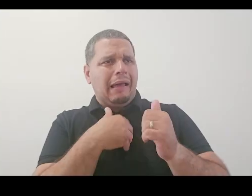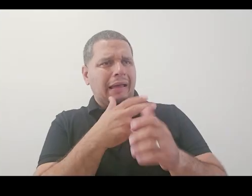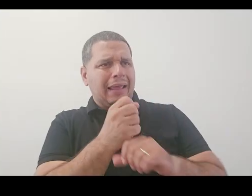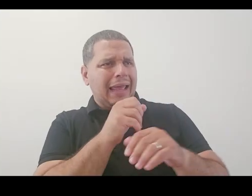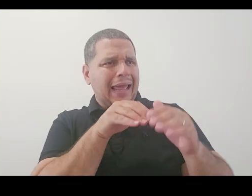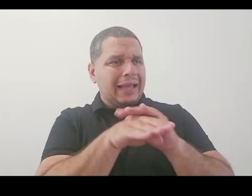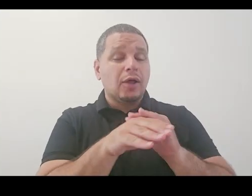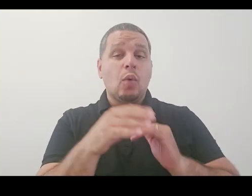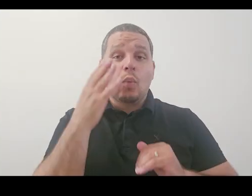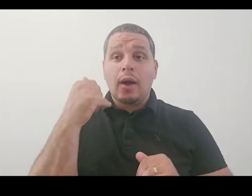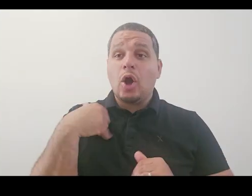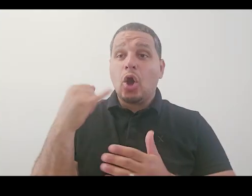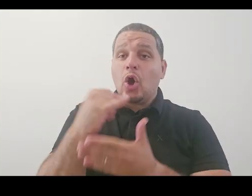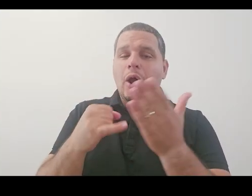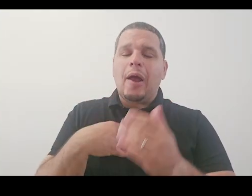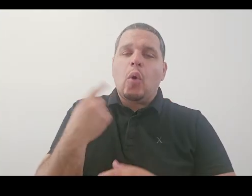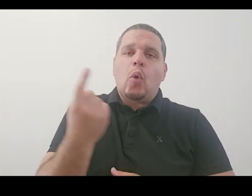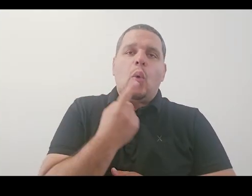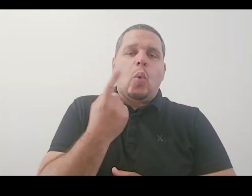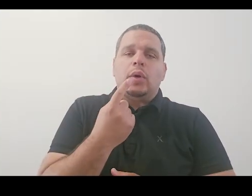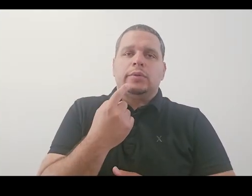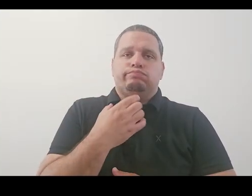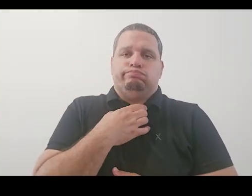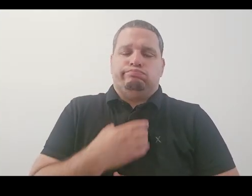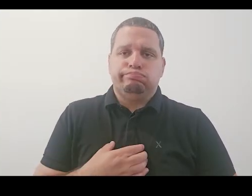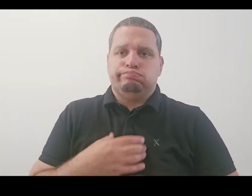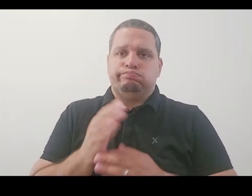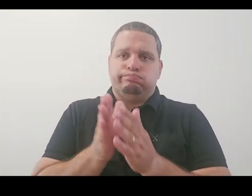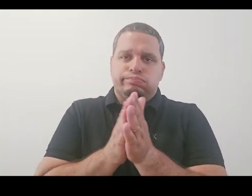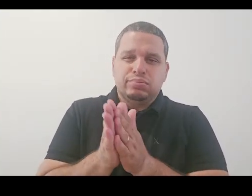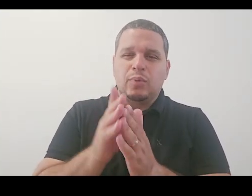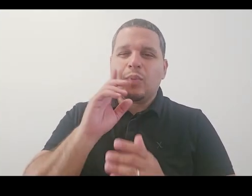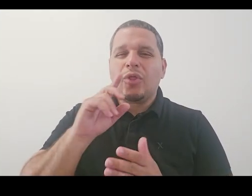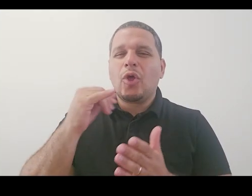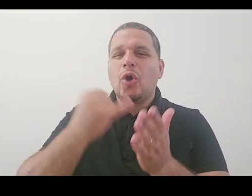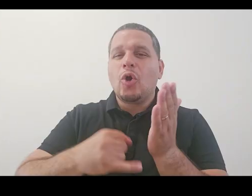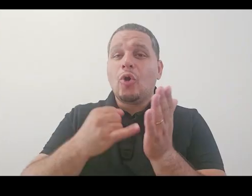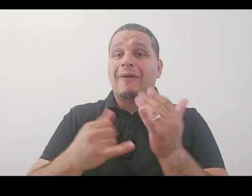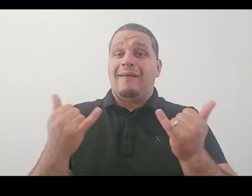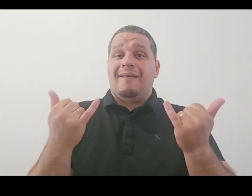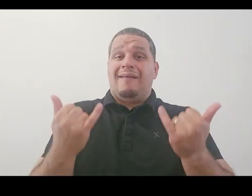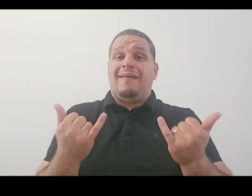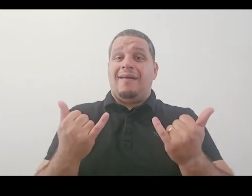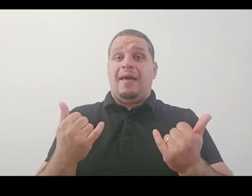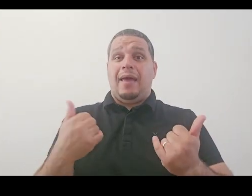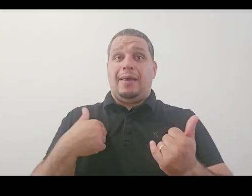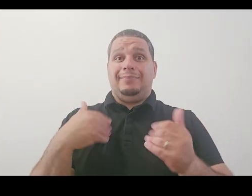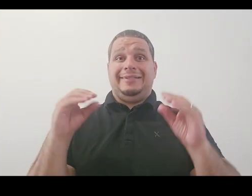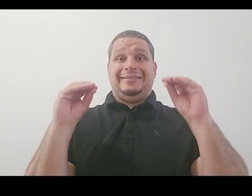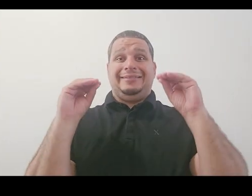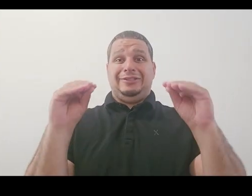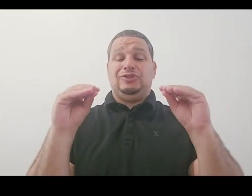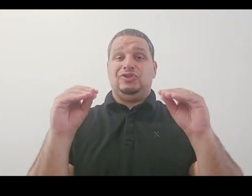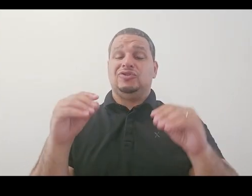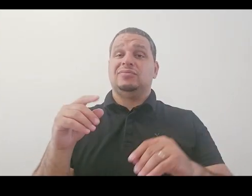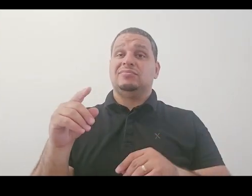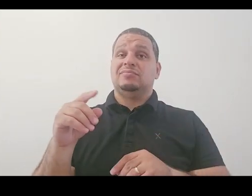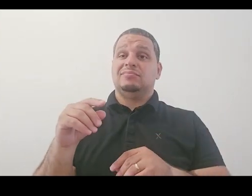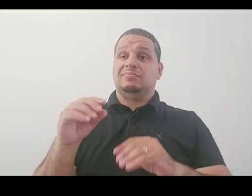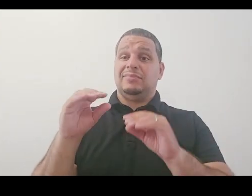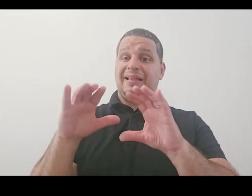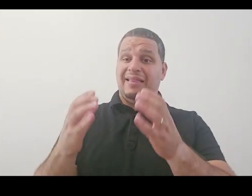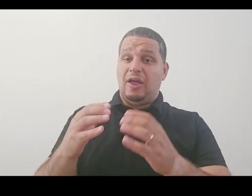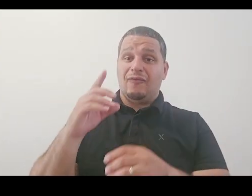was something that I was really always passionate about. And I think now that I'm a professor and I'm teaching courses